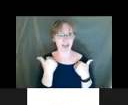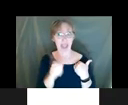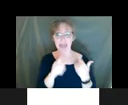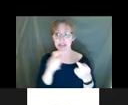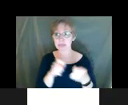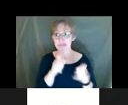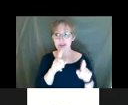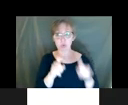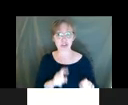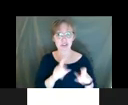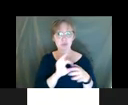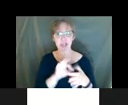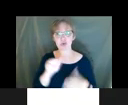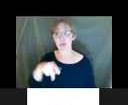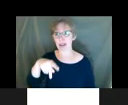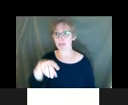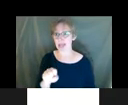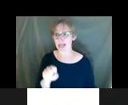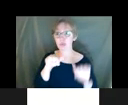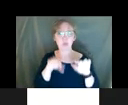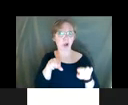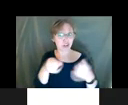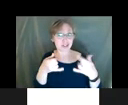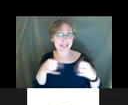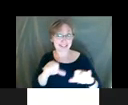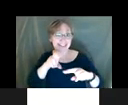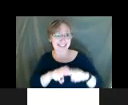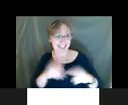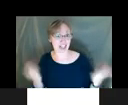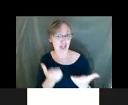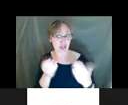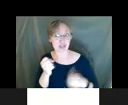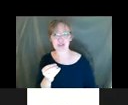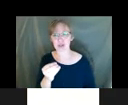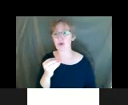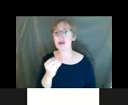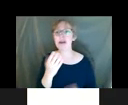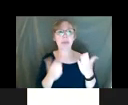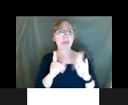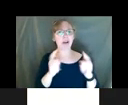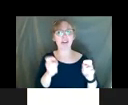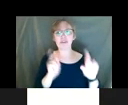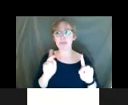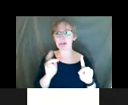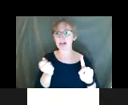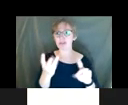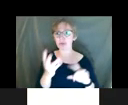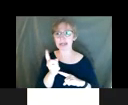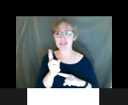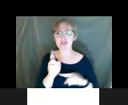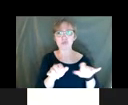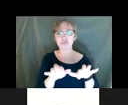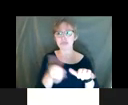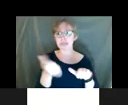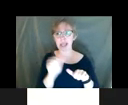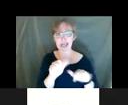maybe you could answer those while we have you in front of the camera here. Sure. So maybe I'll just give that a second to see if anyone would like to submit any APS